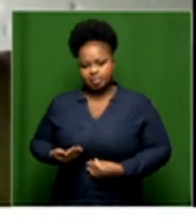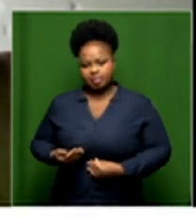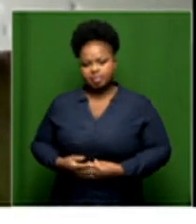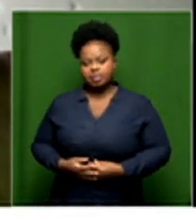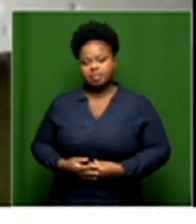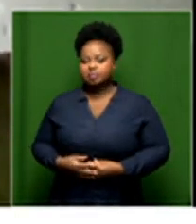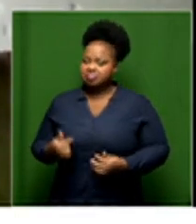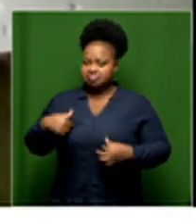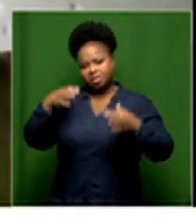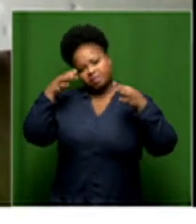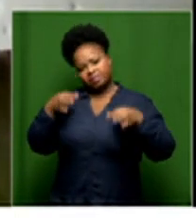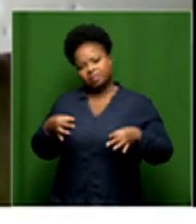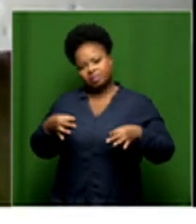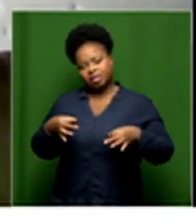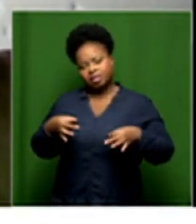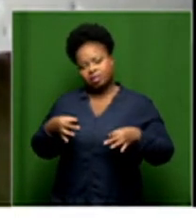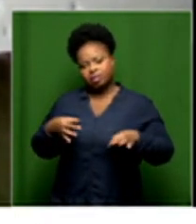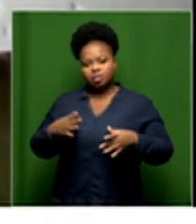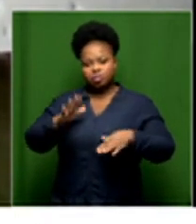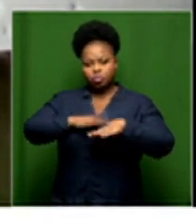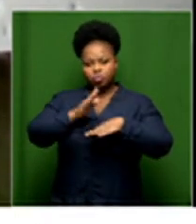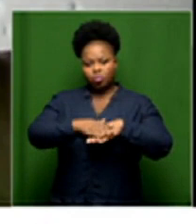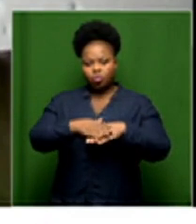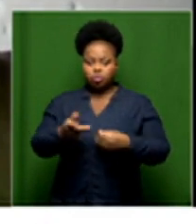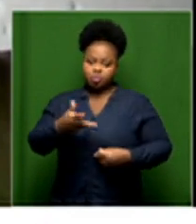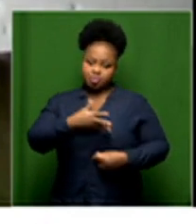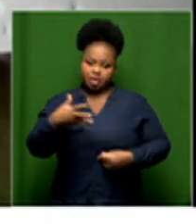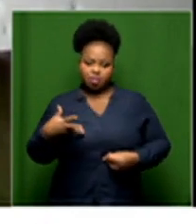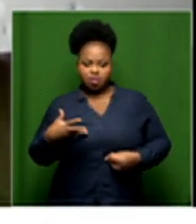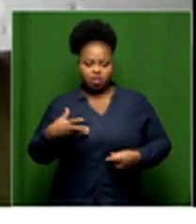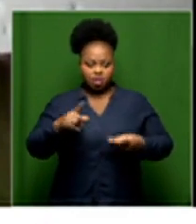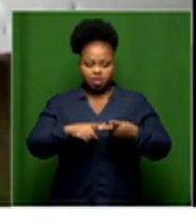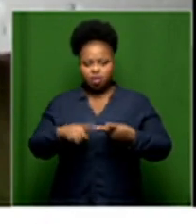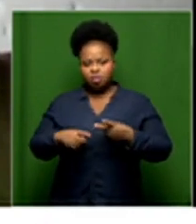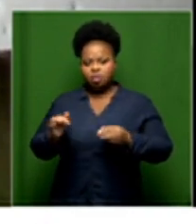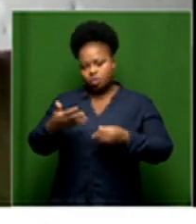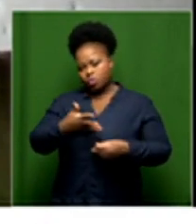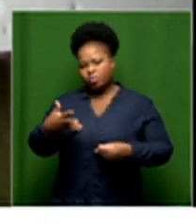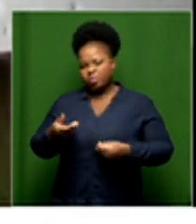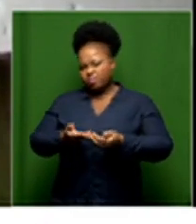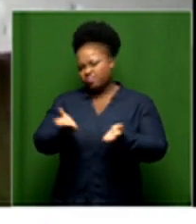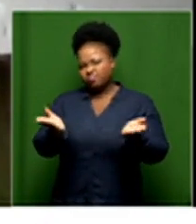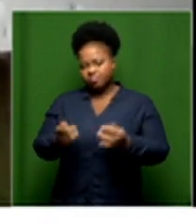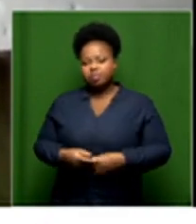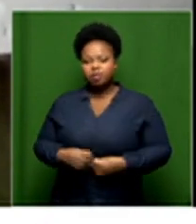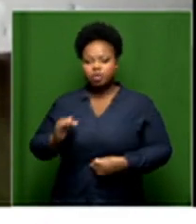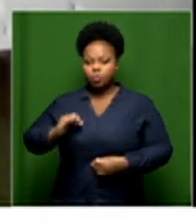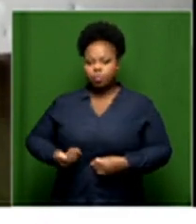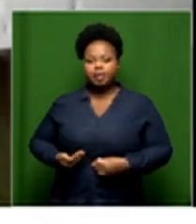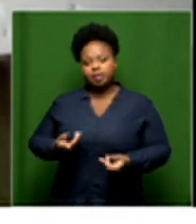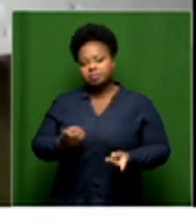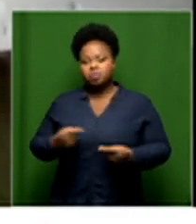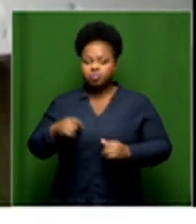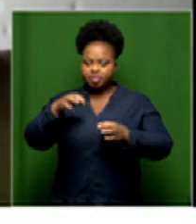so basically I decided to take it more further. Since I'm talking about my mother, since I'm talking about the woman in general, so I decided to take it more